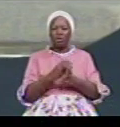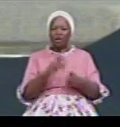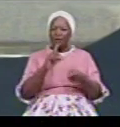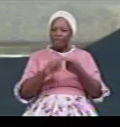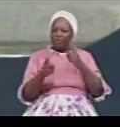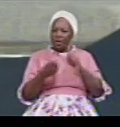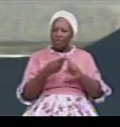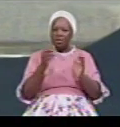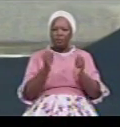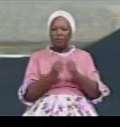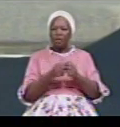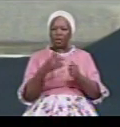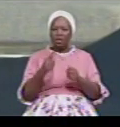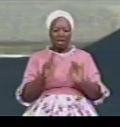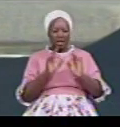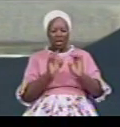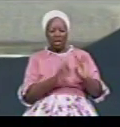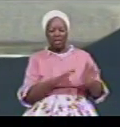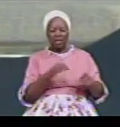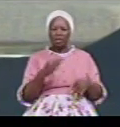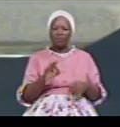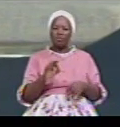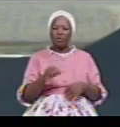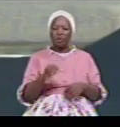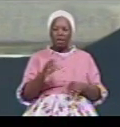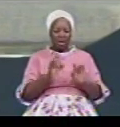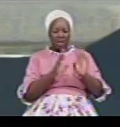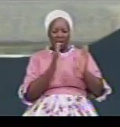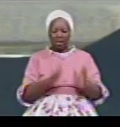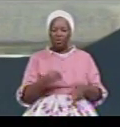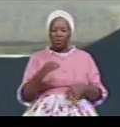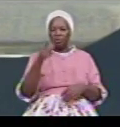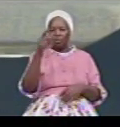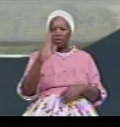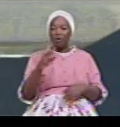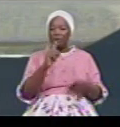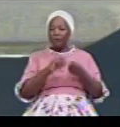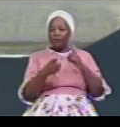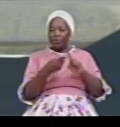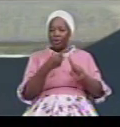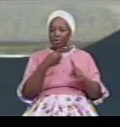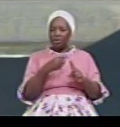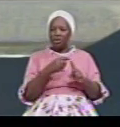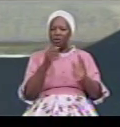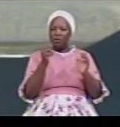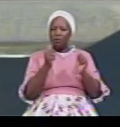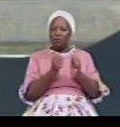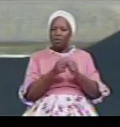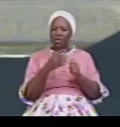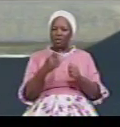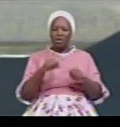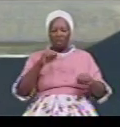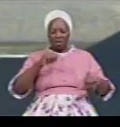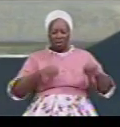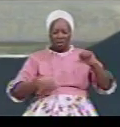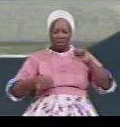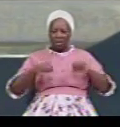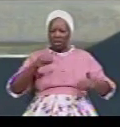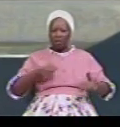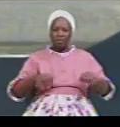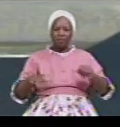with the haters of God, friendship with the doubtful,